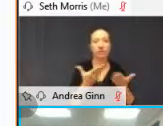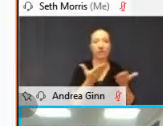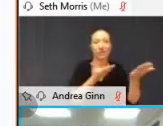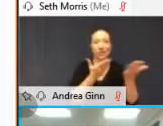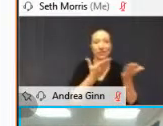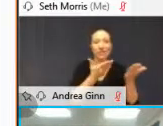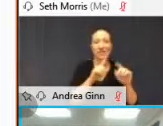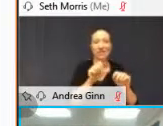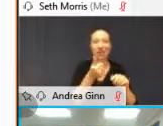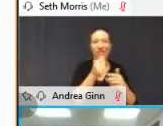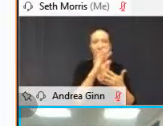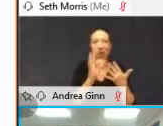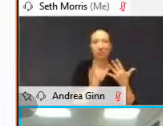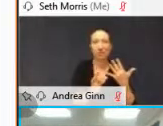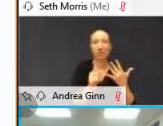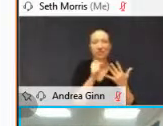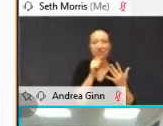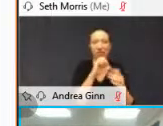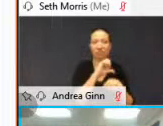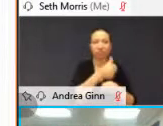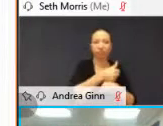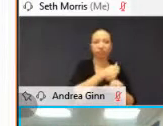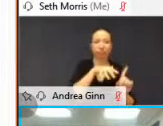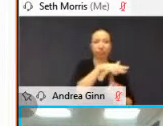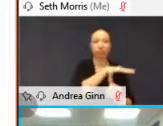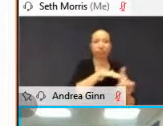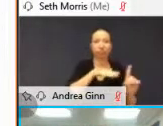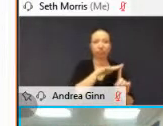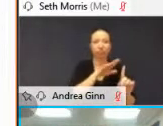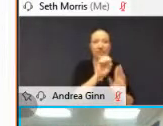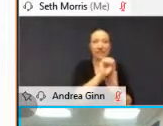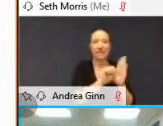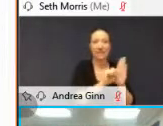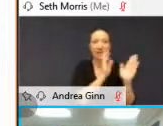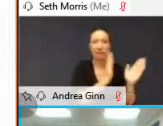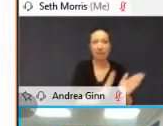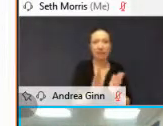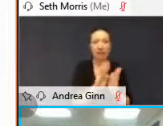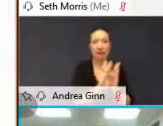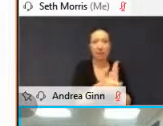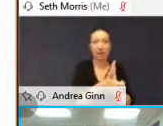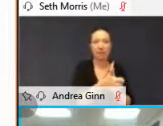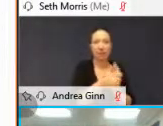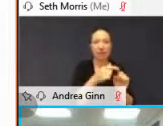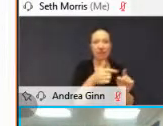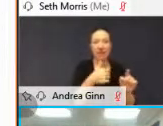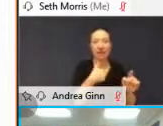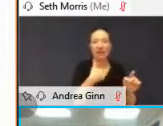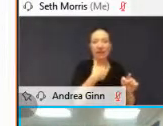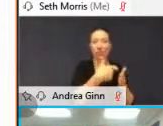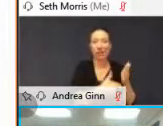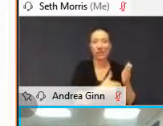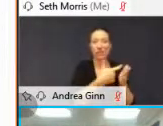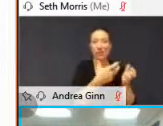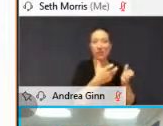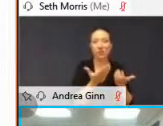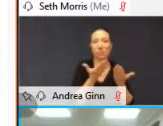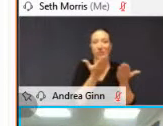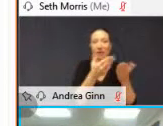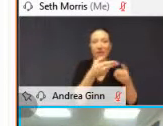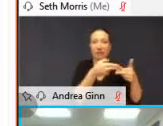whereas the state plan amendments were changes to rates that we wanted to provide on a temporary basis during the public health